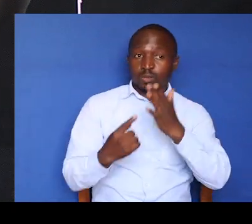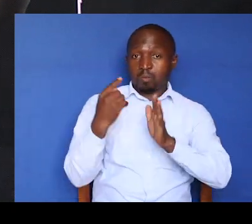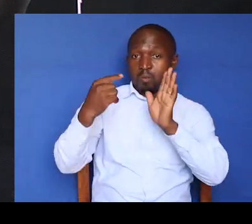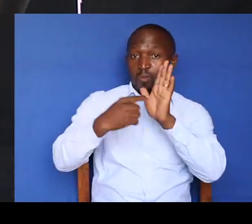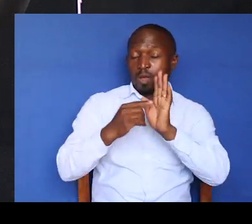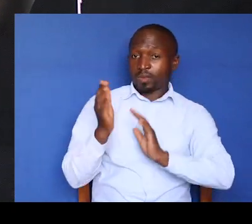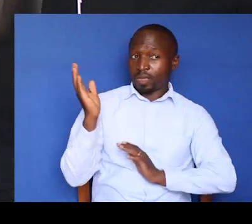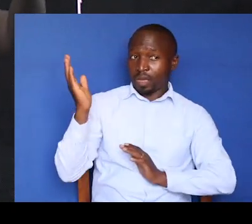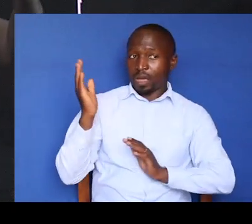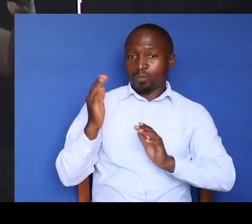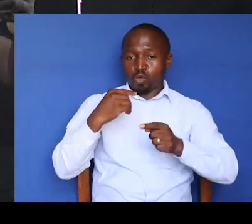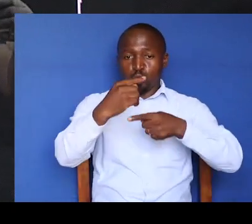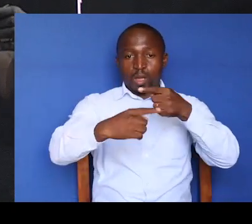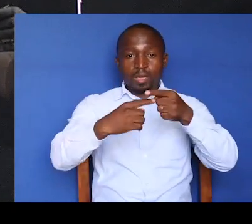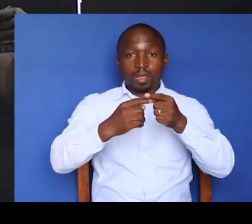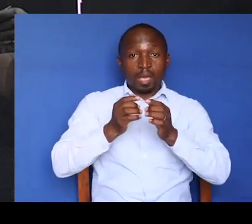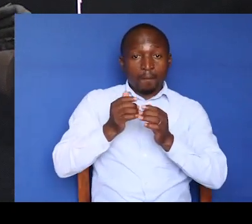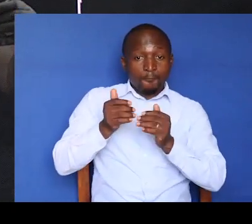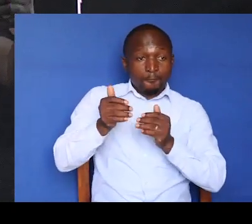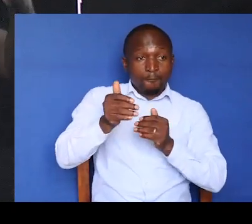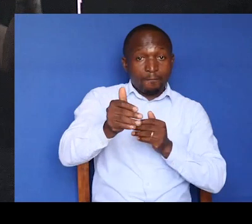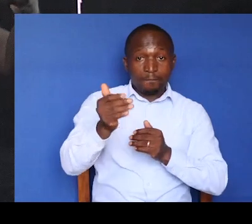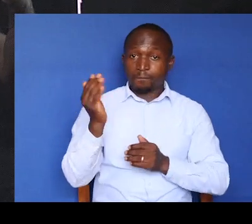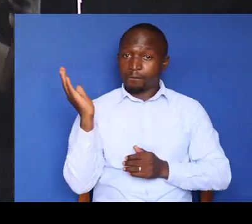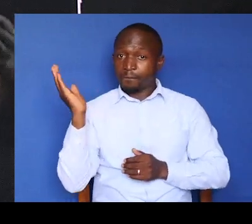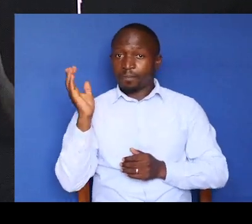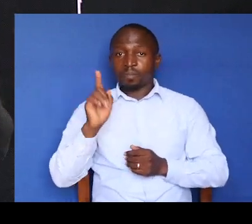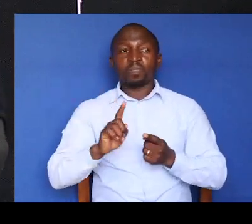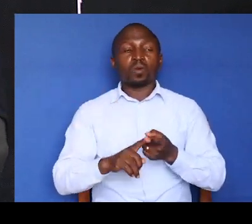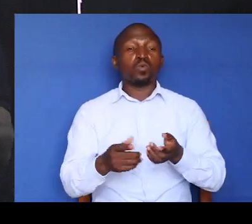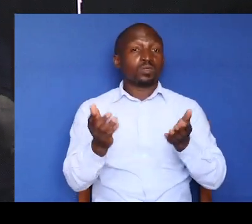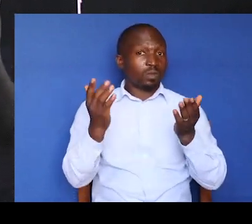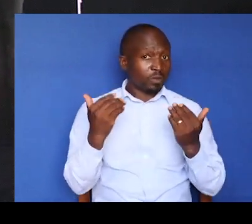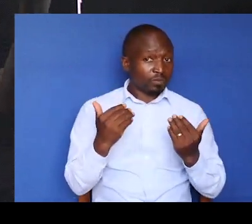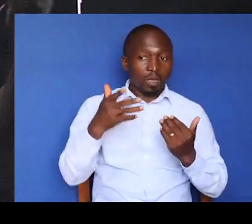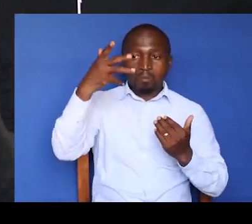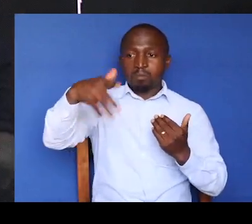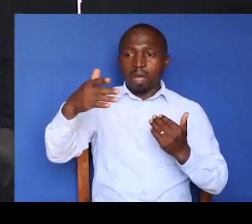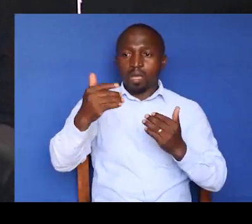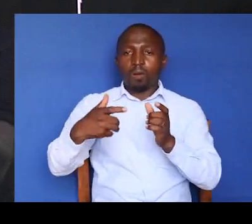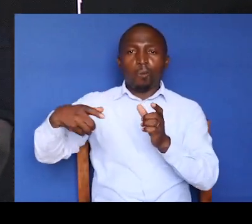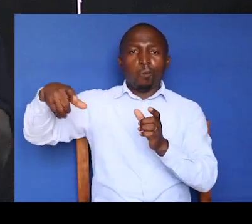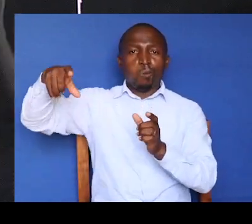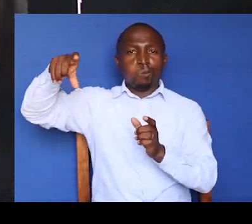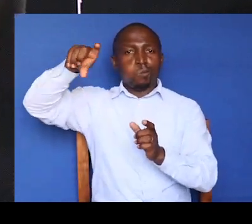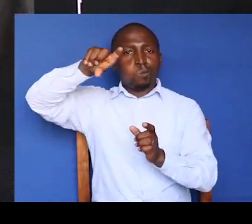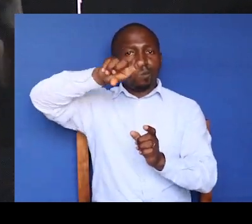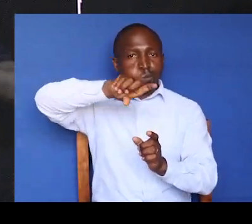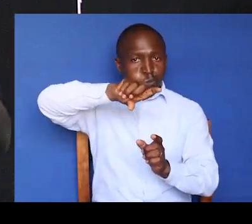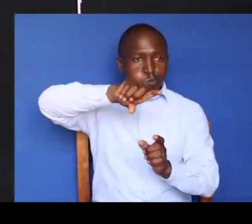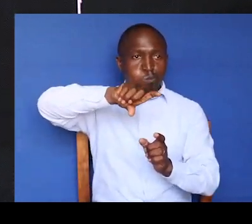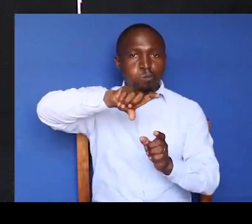point towards low-lying areas, there is considerable increase of water volume. As the